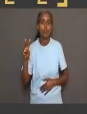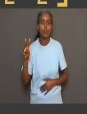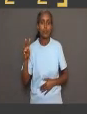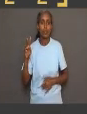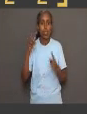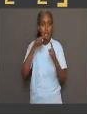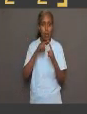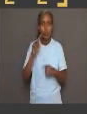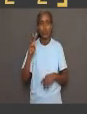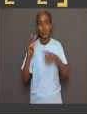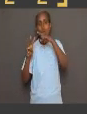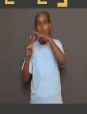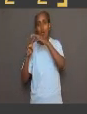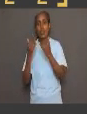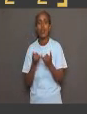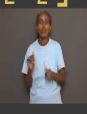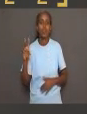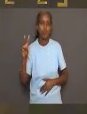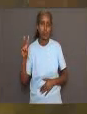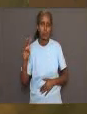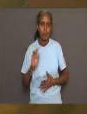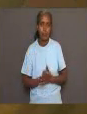up to pi over 2.